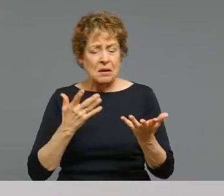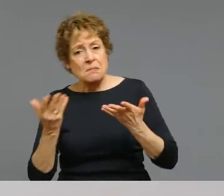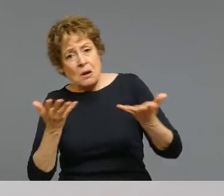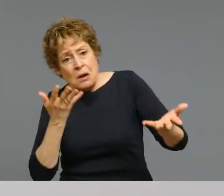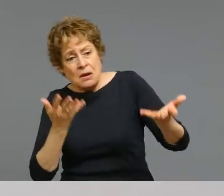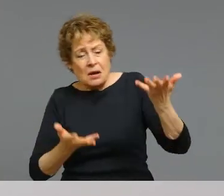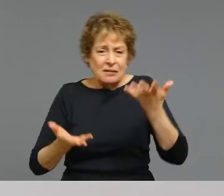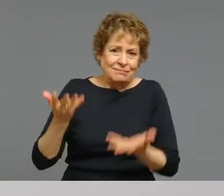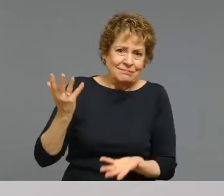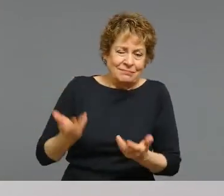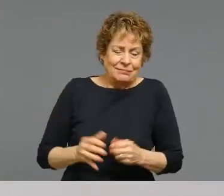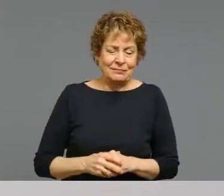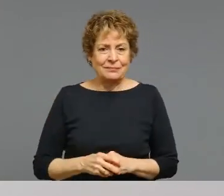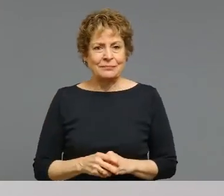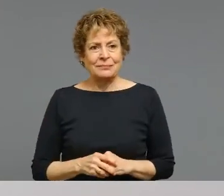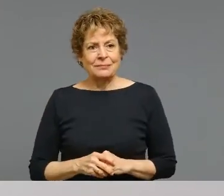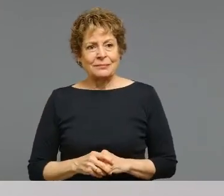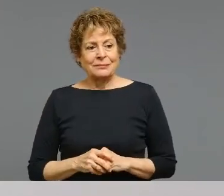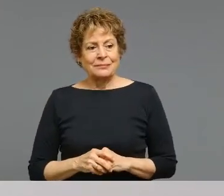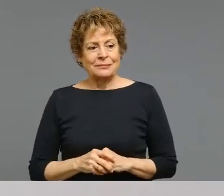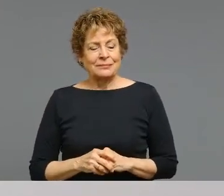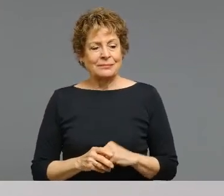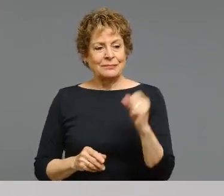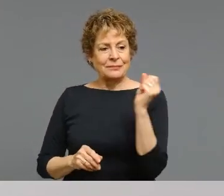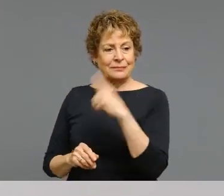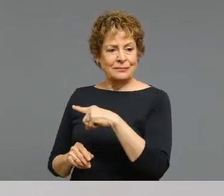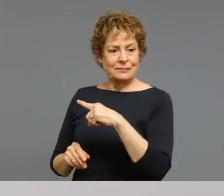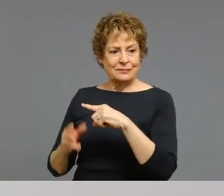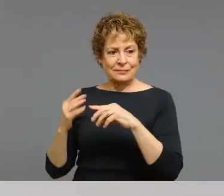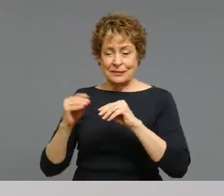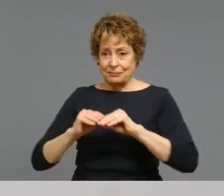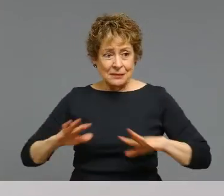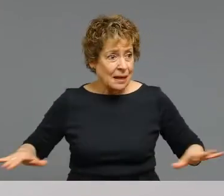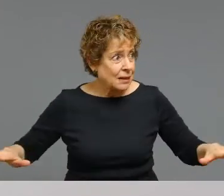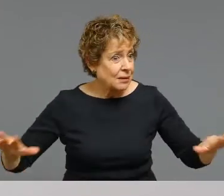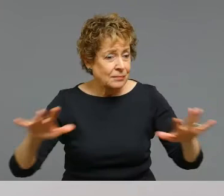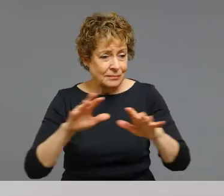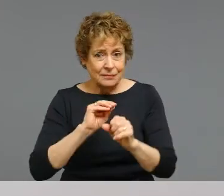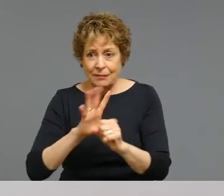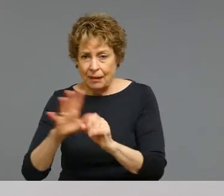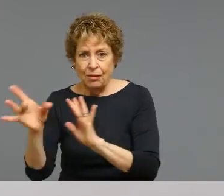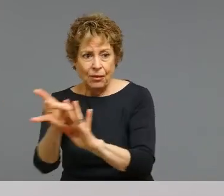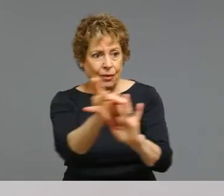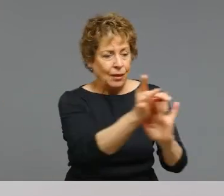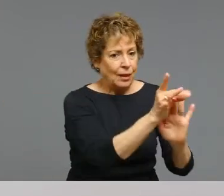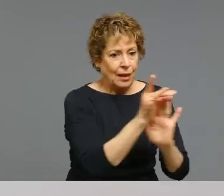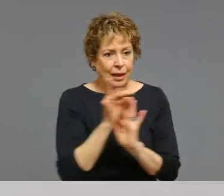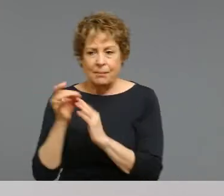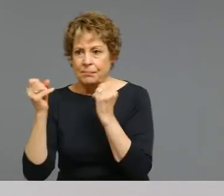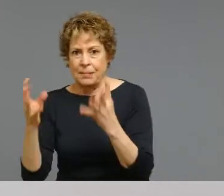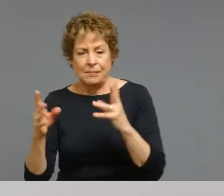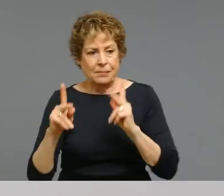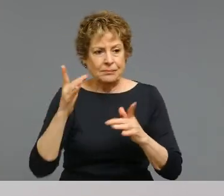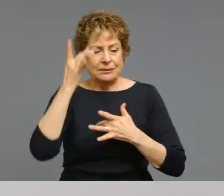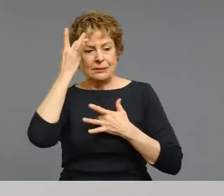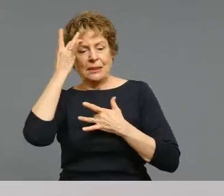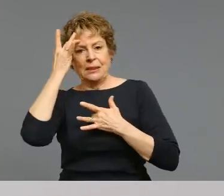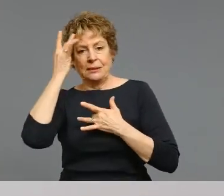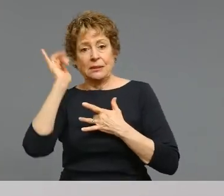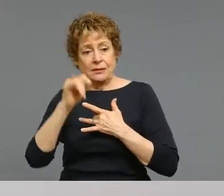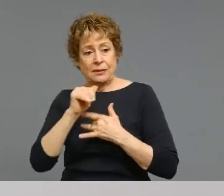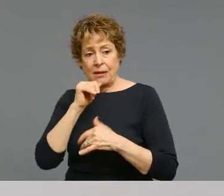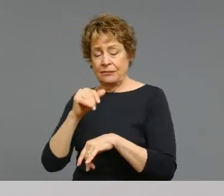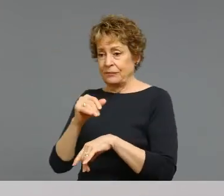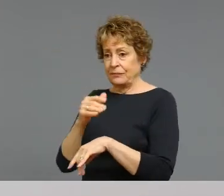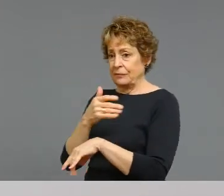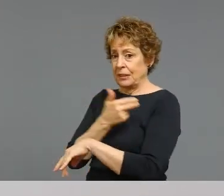Right, because they're spreading around, still getting people sick, but it's not impacting hospitalizations and deaths so much. And of course, we